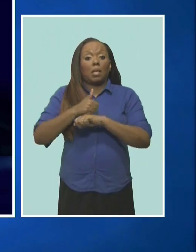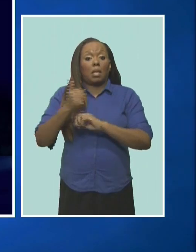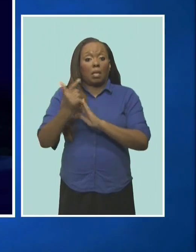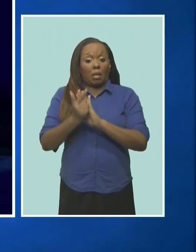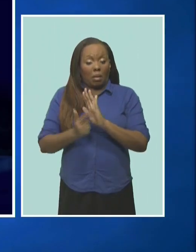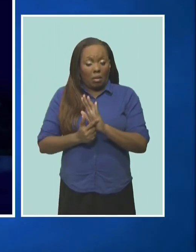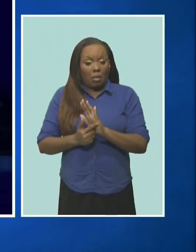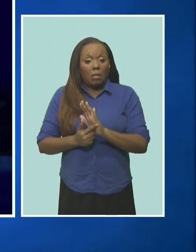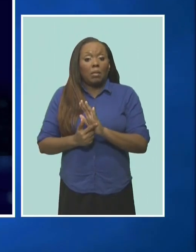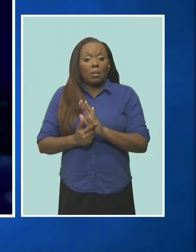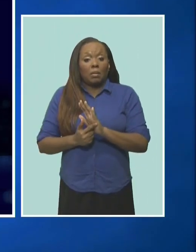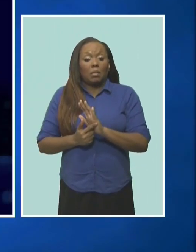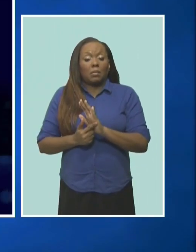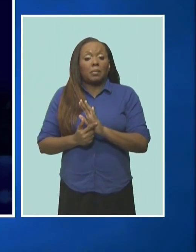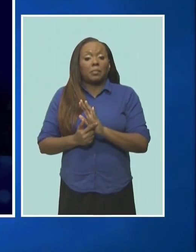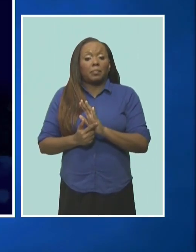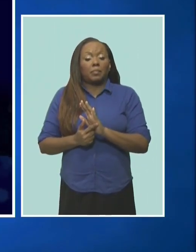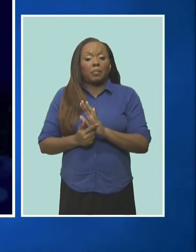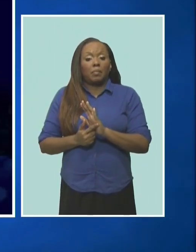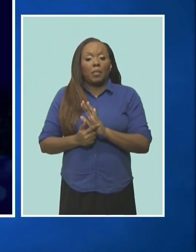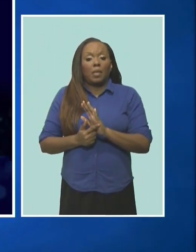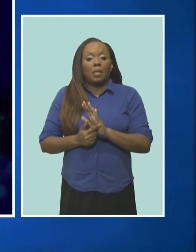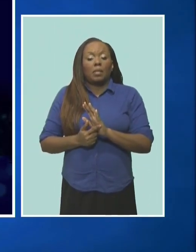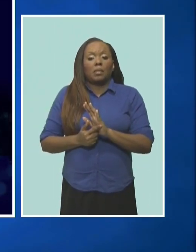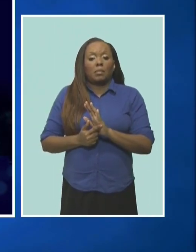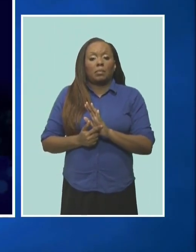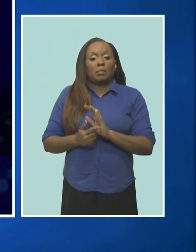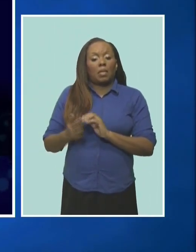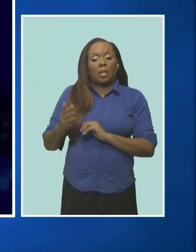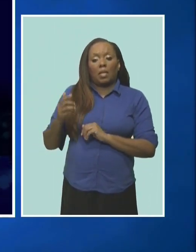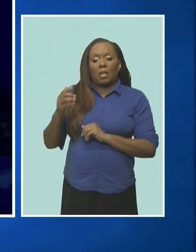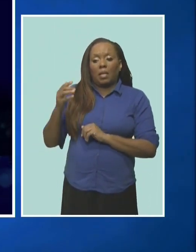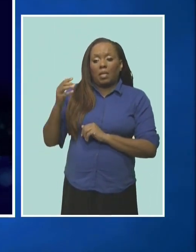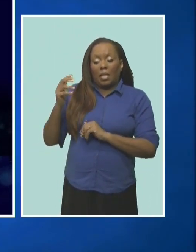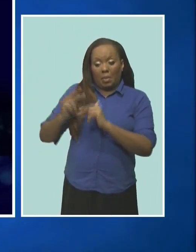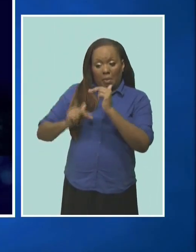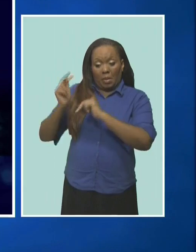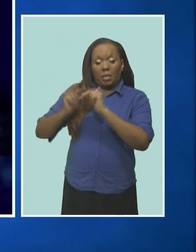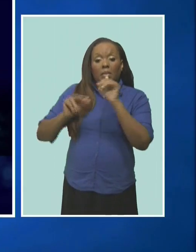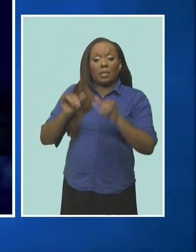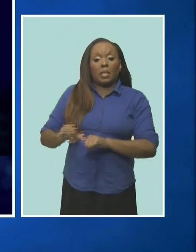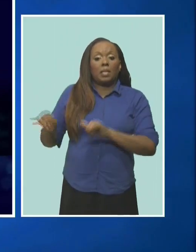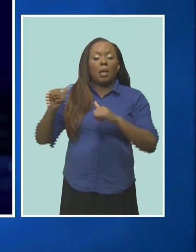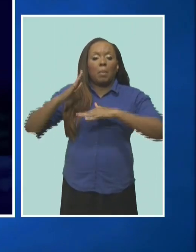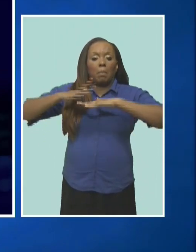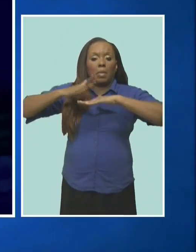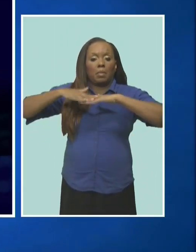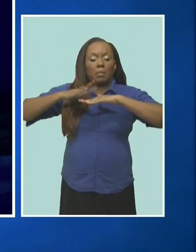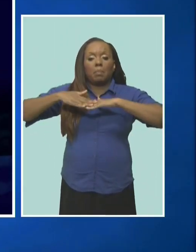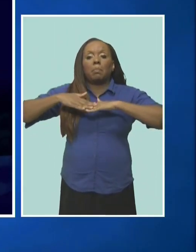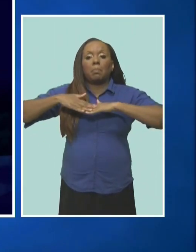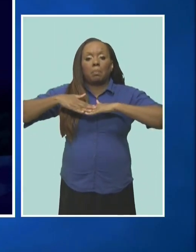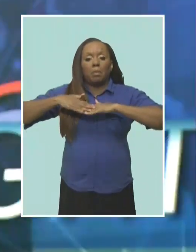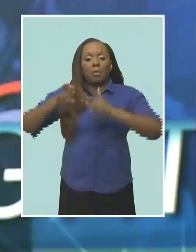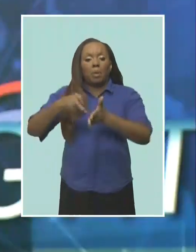that actually says that those building standards are the minimum standards for building in Barbados.